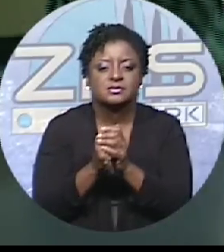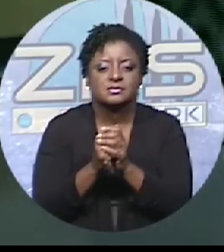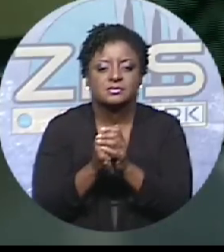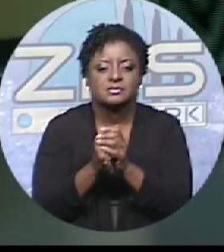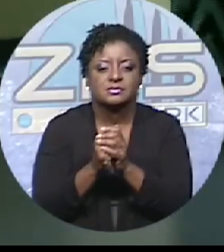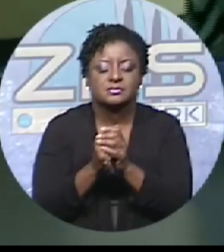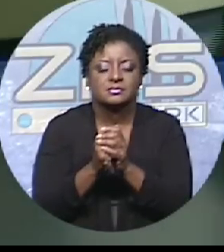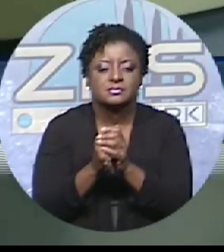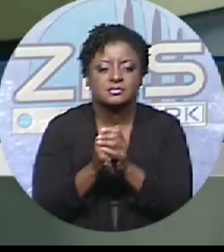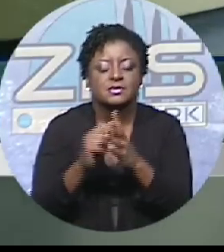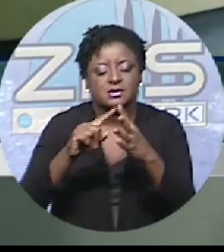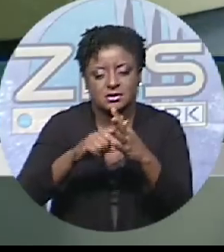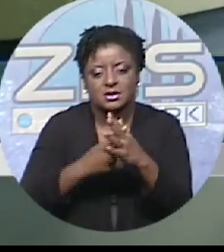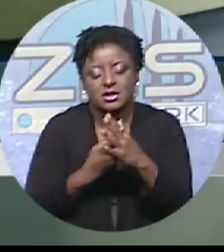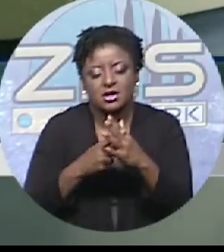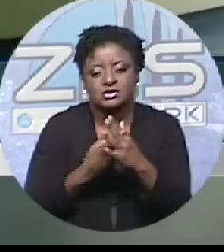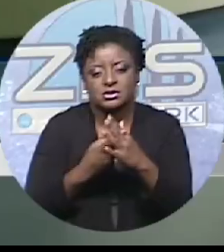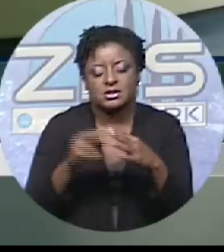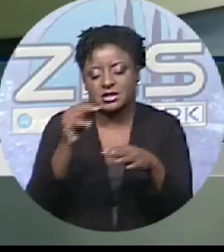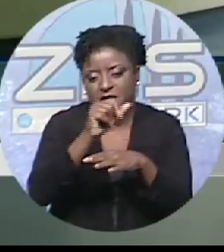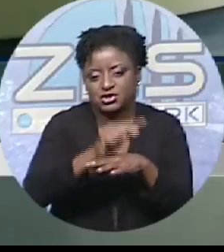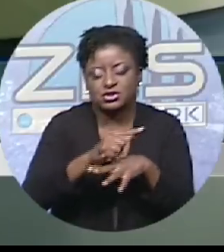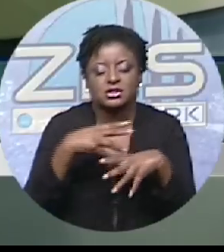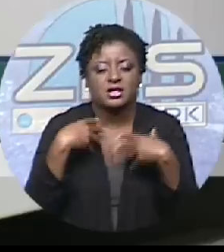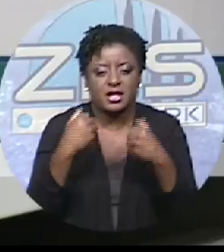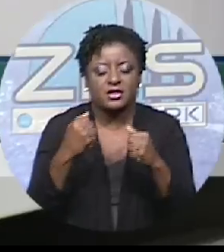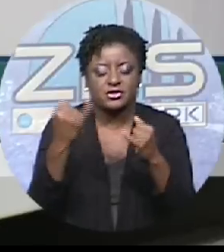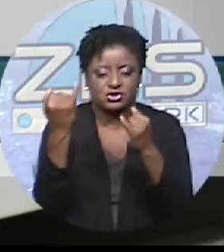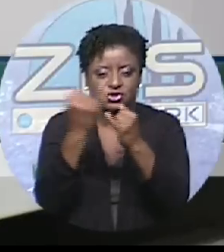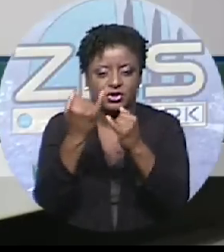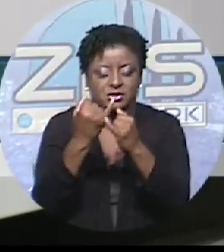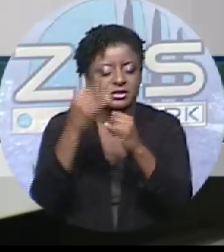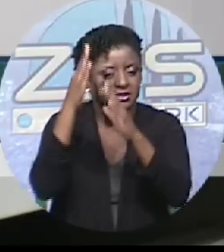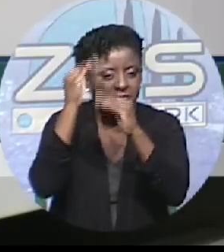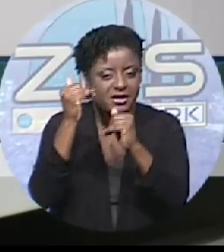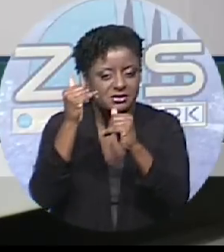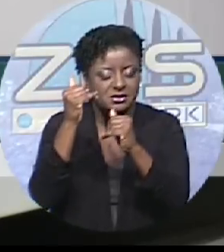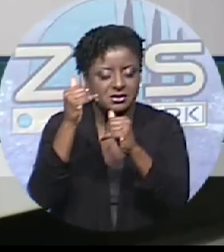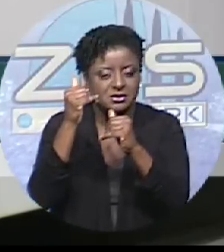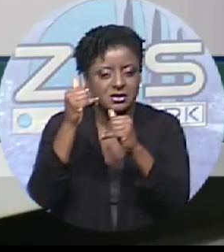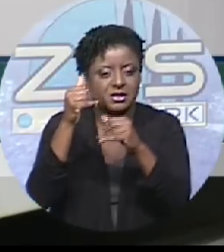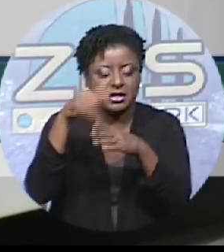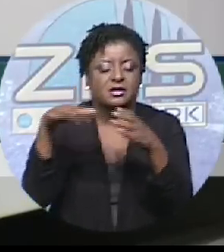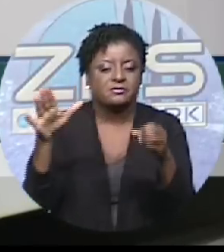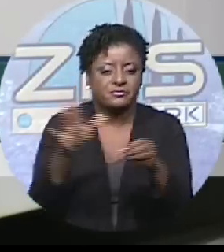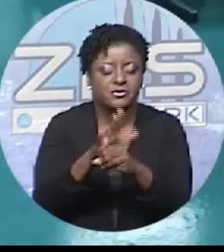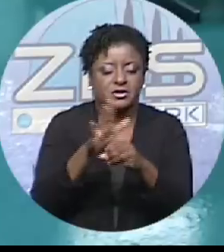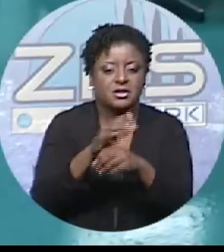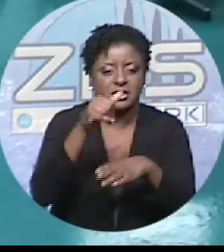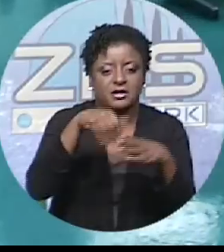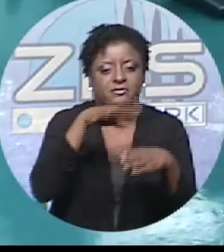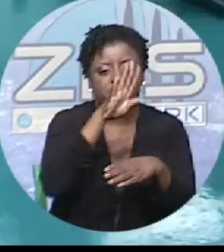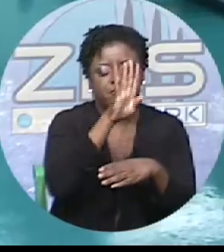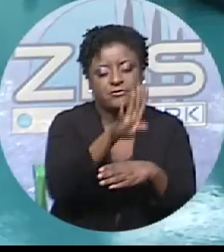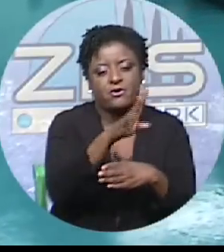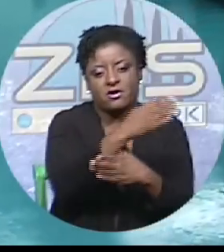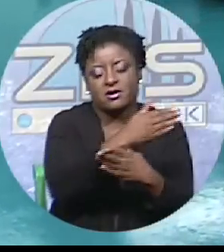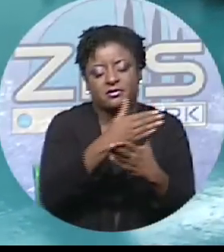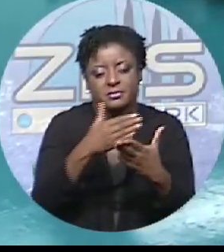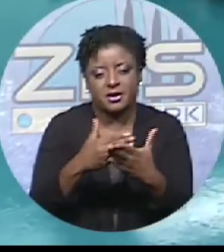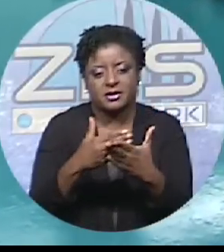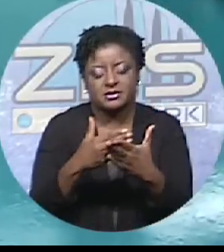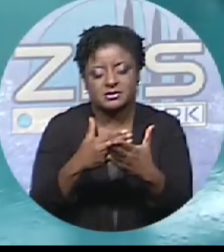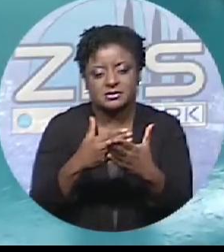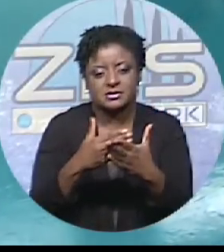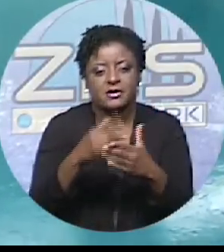of government's National Health Insurance Plan is expected to be rolled out in its entirety in 4 phases, with the first